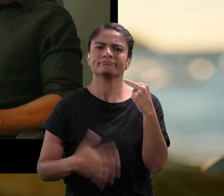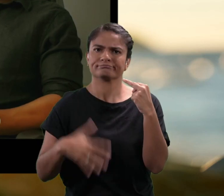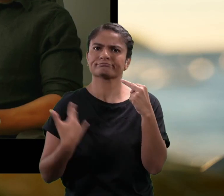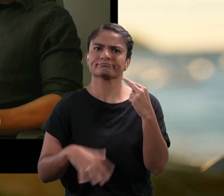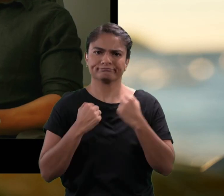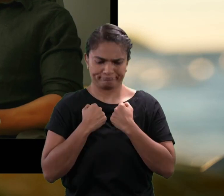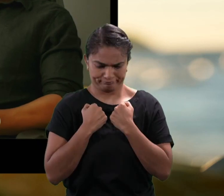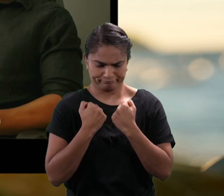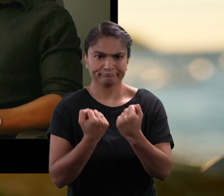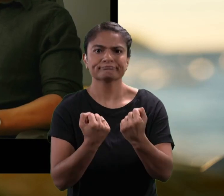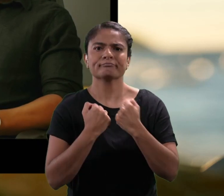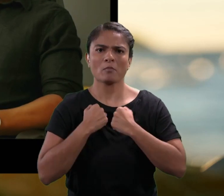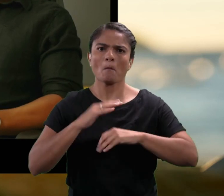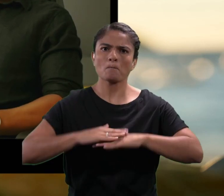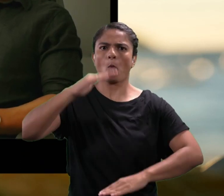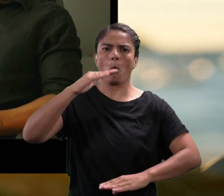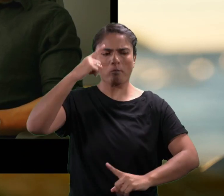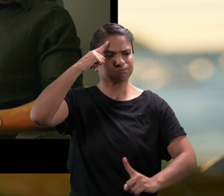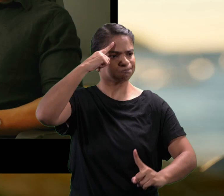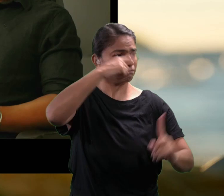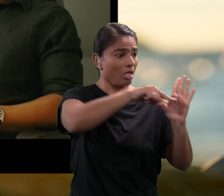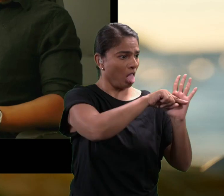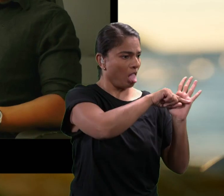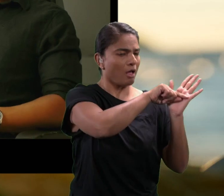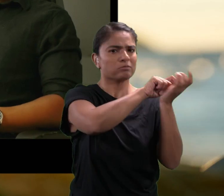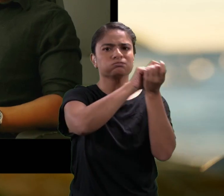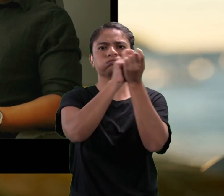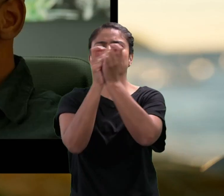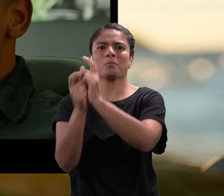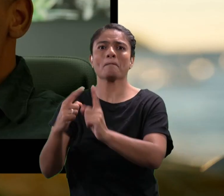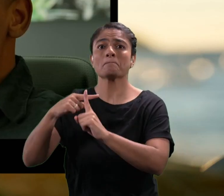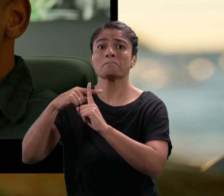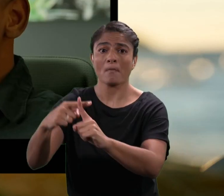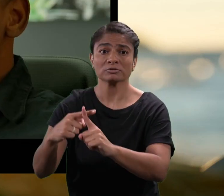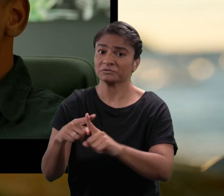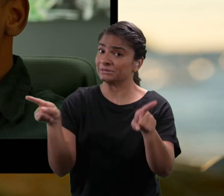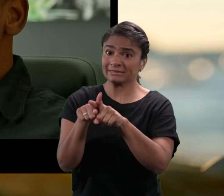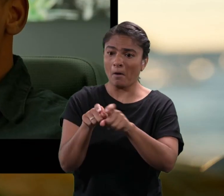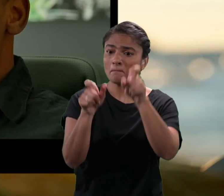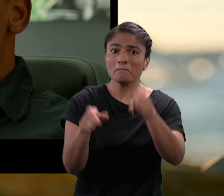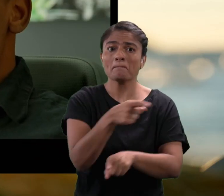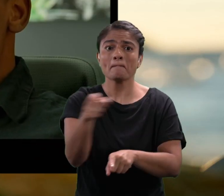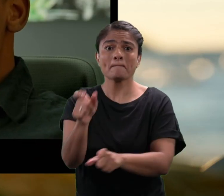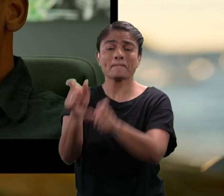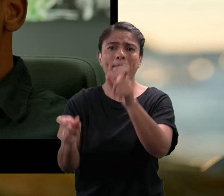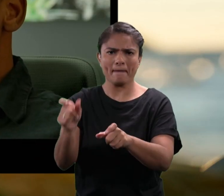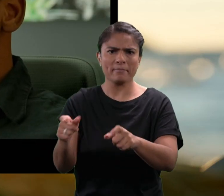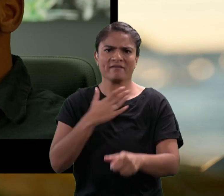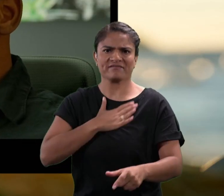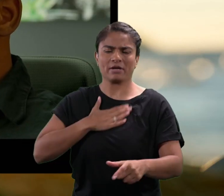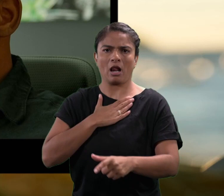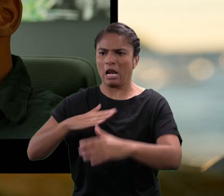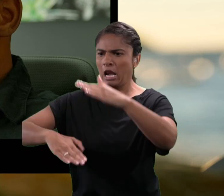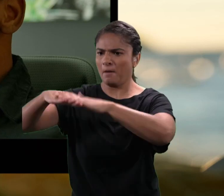way more positively, because I think I was able to see that there's definitely way more to people than